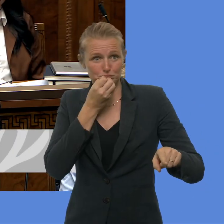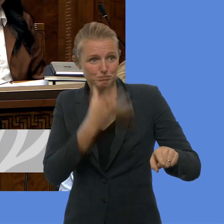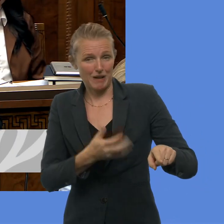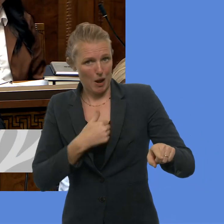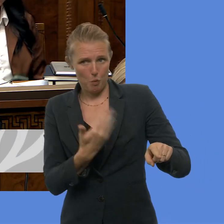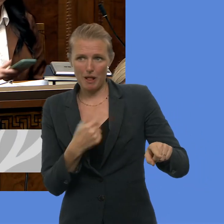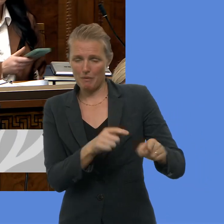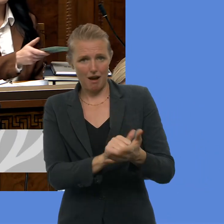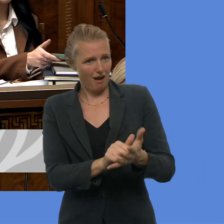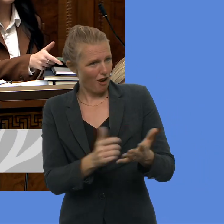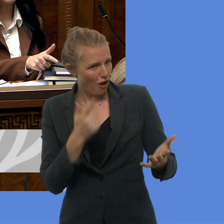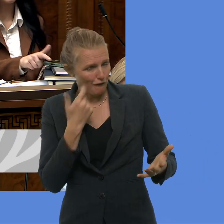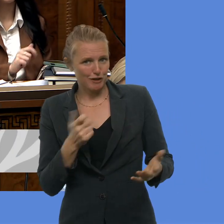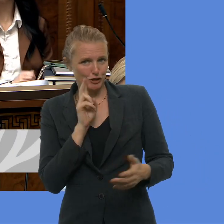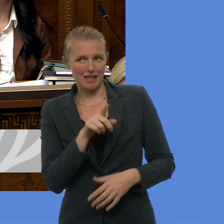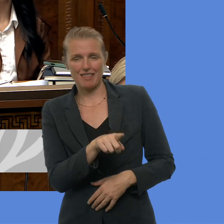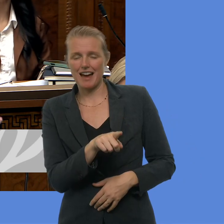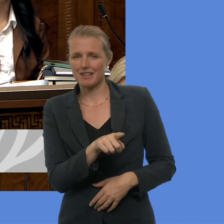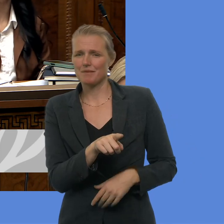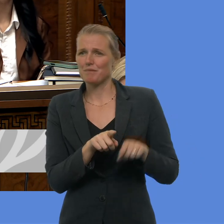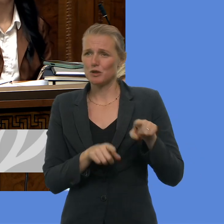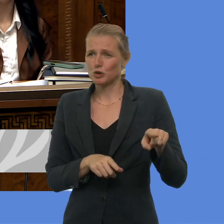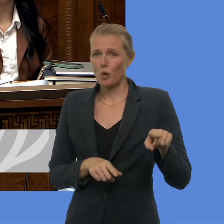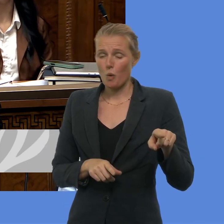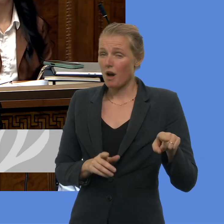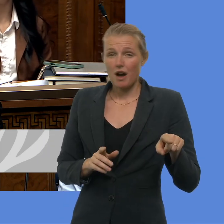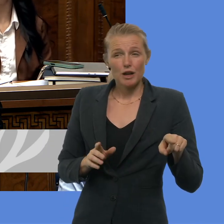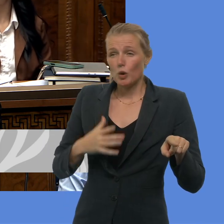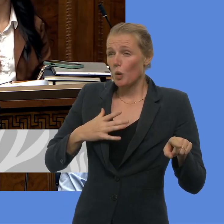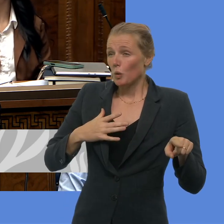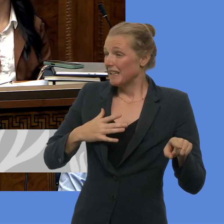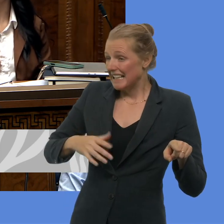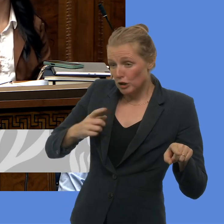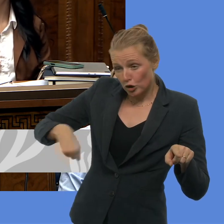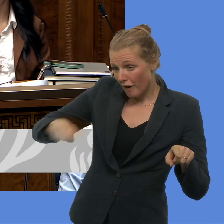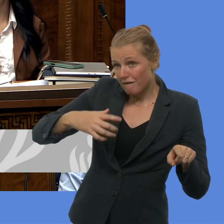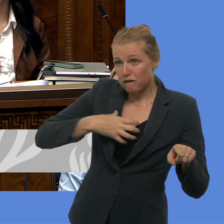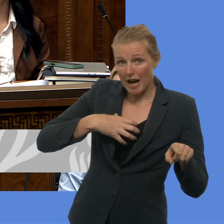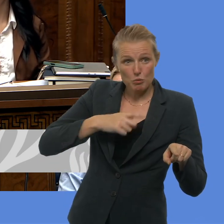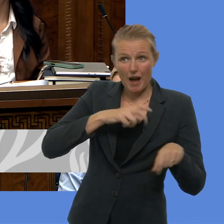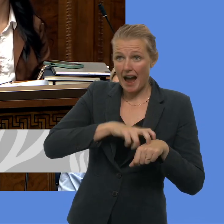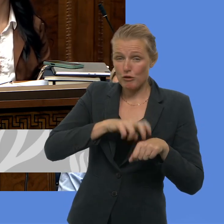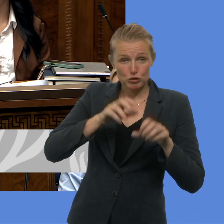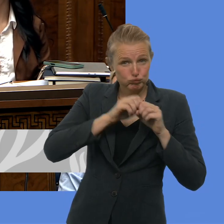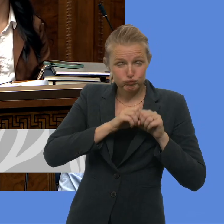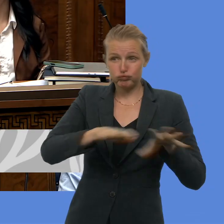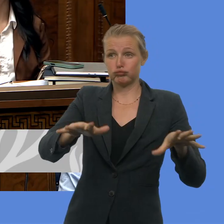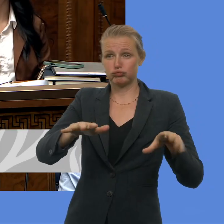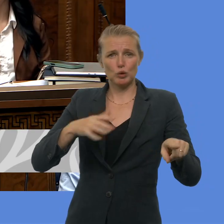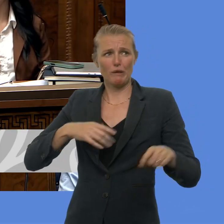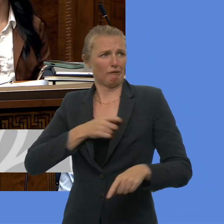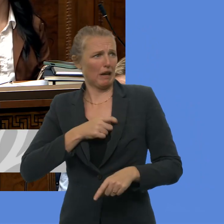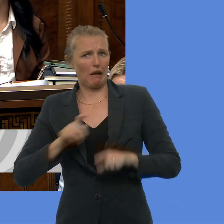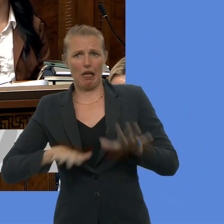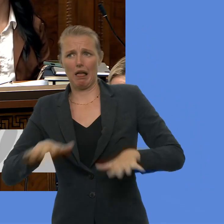and something that I very much encourage. And I would say no one has anything to fear from the growth of the Irish language and Gaelic right across our community. It's